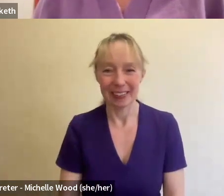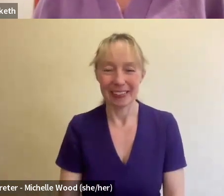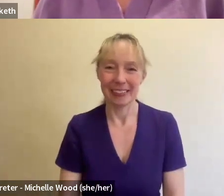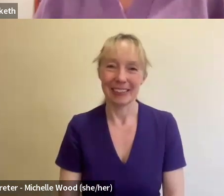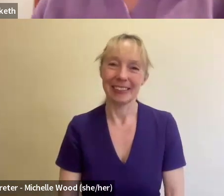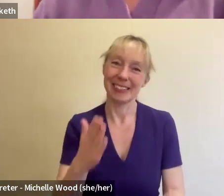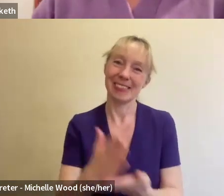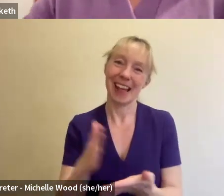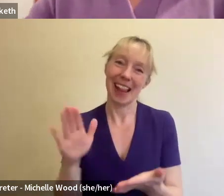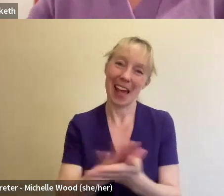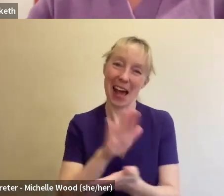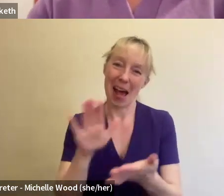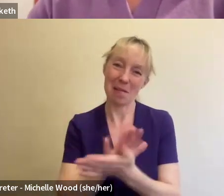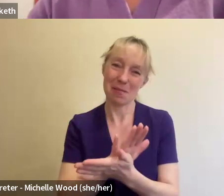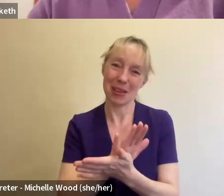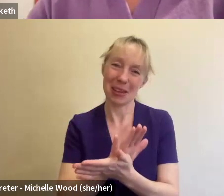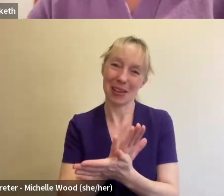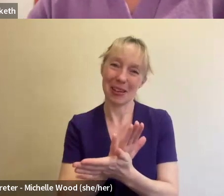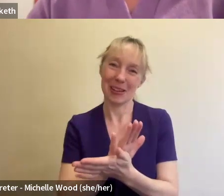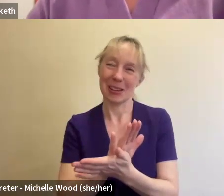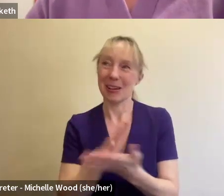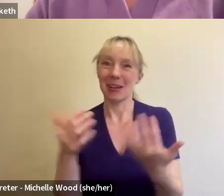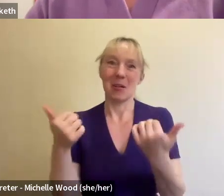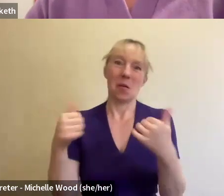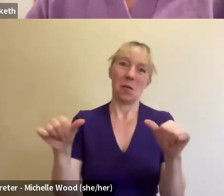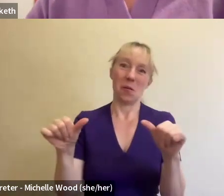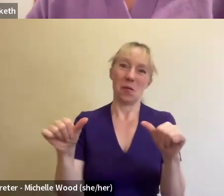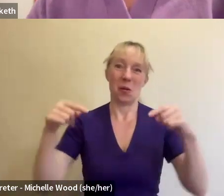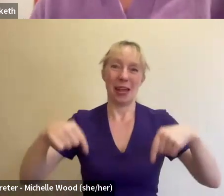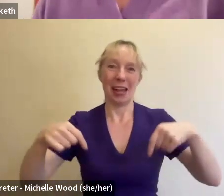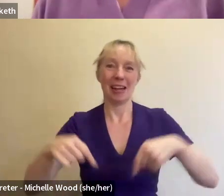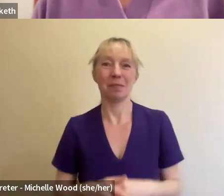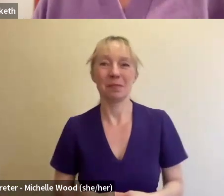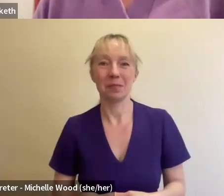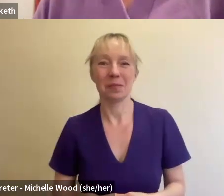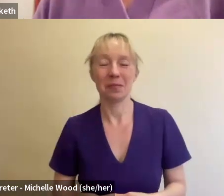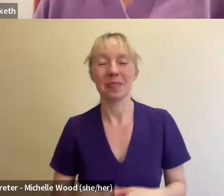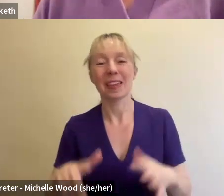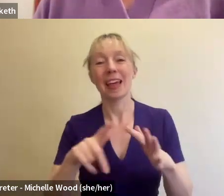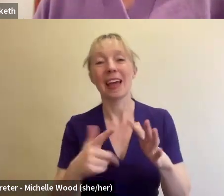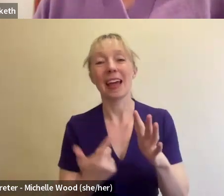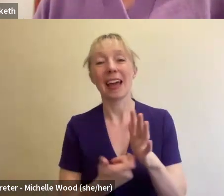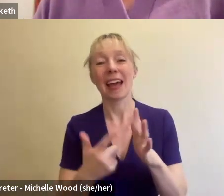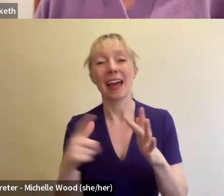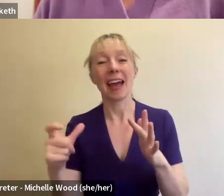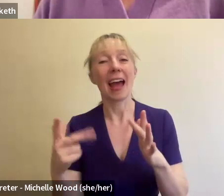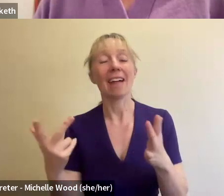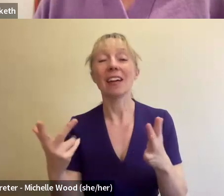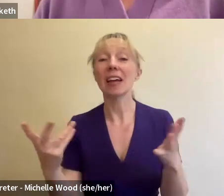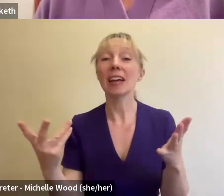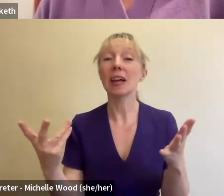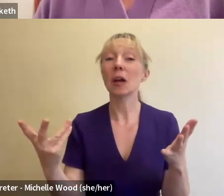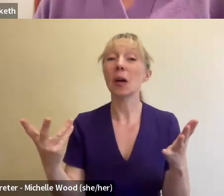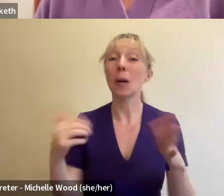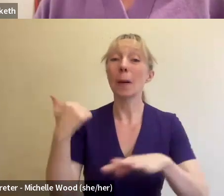so pleased we have managed to get you in. Eric is joining us from the